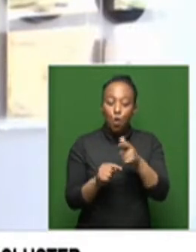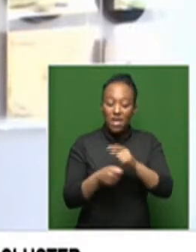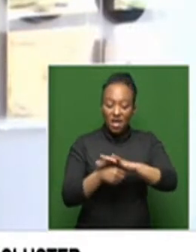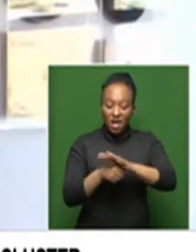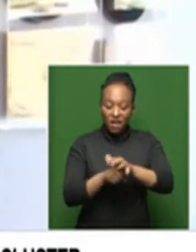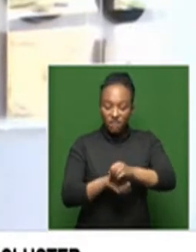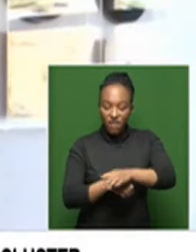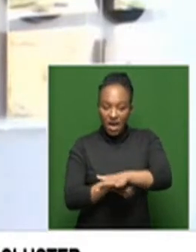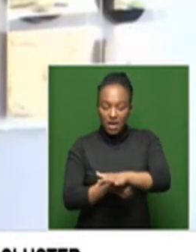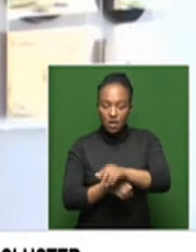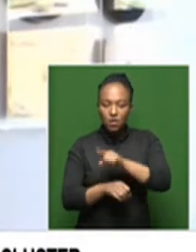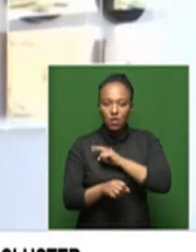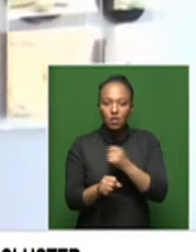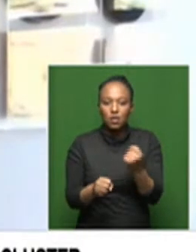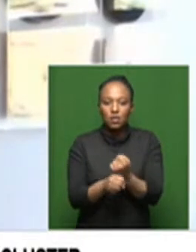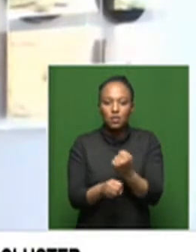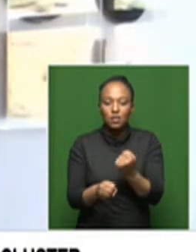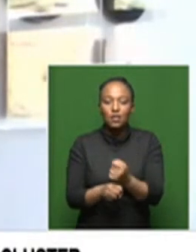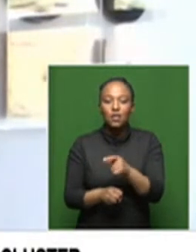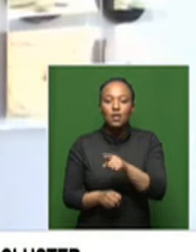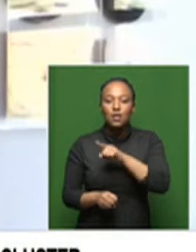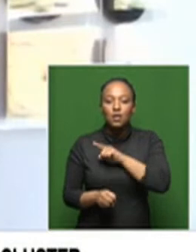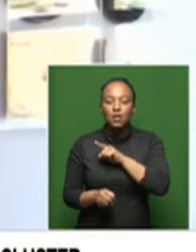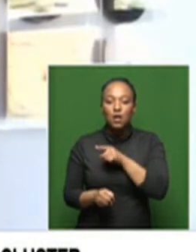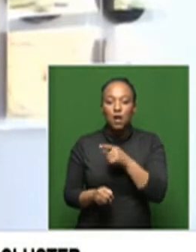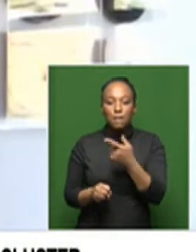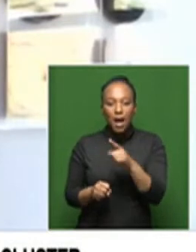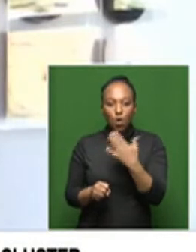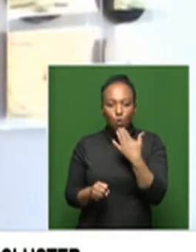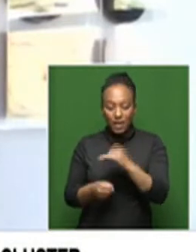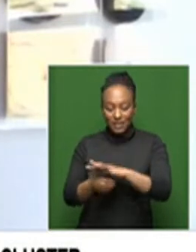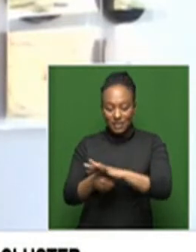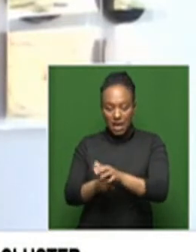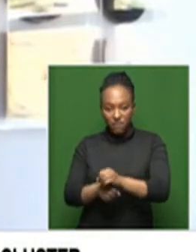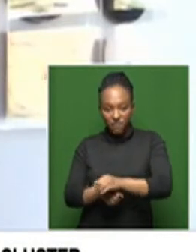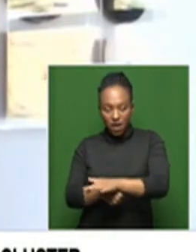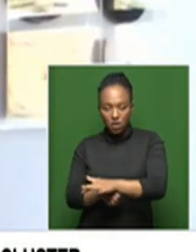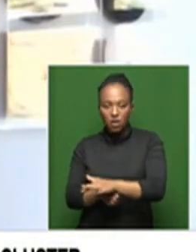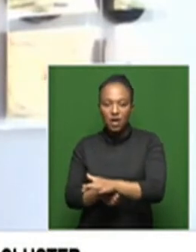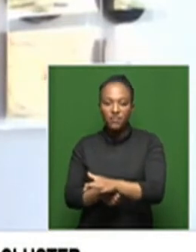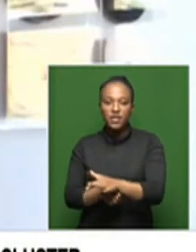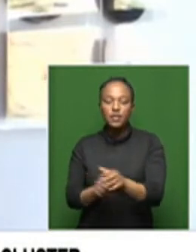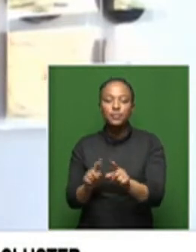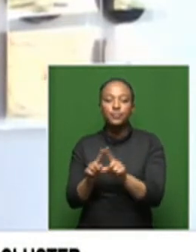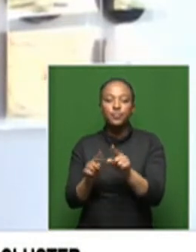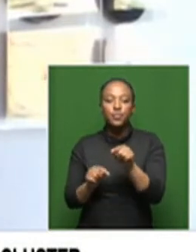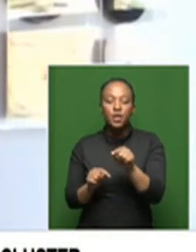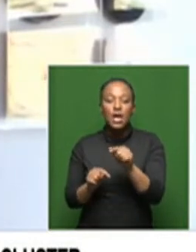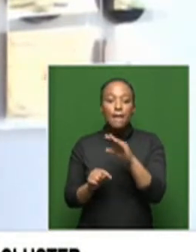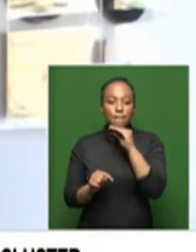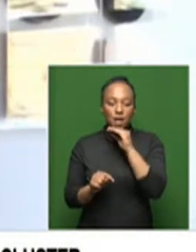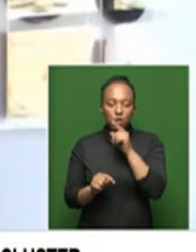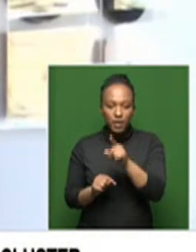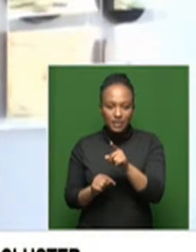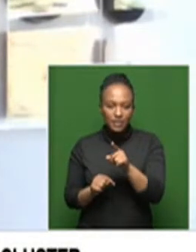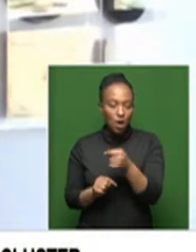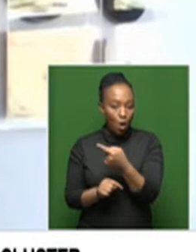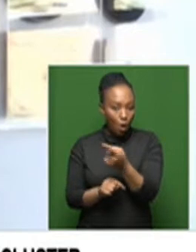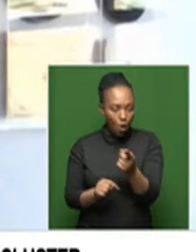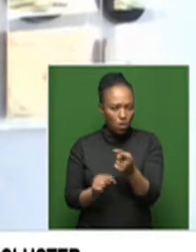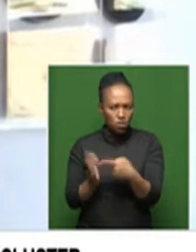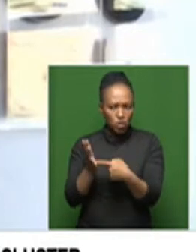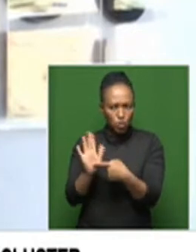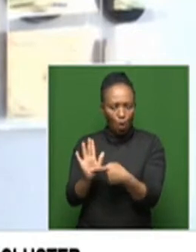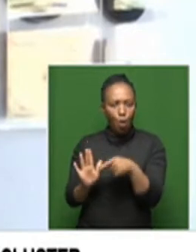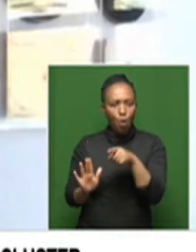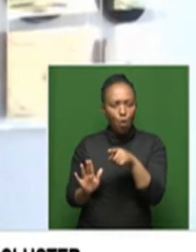their effectiveness is altered by the variant that's circulating in South Africa. What that means is they all appear